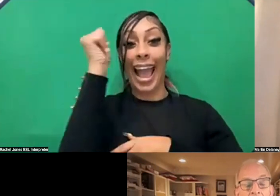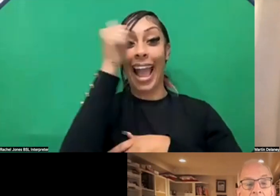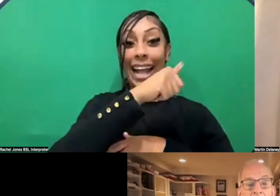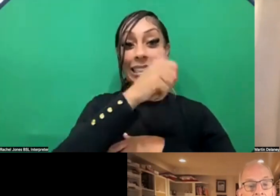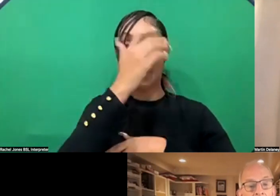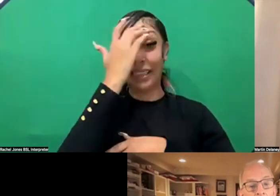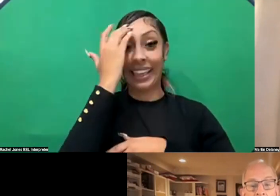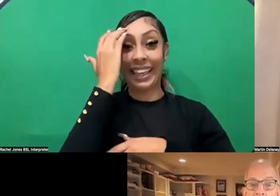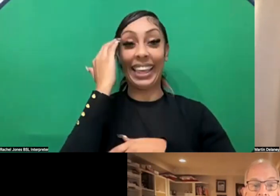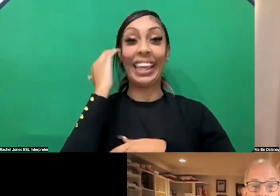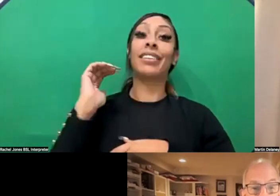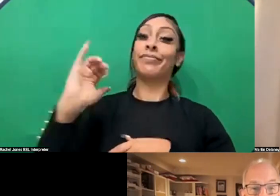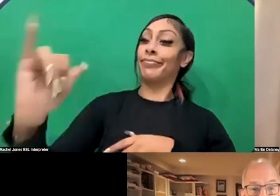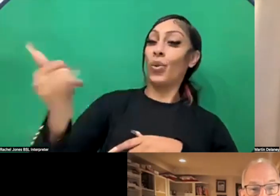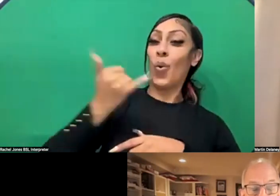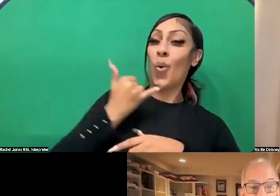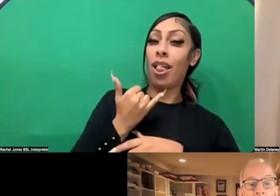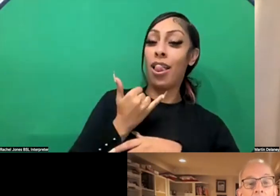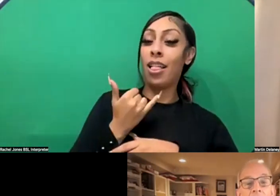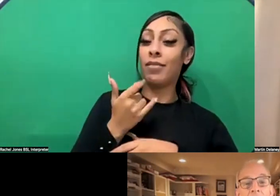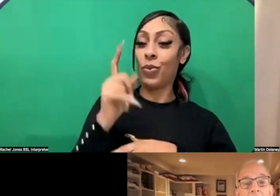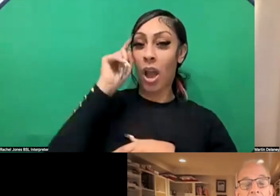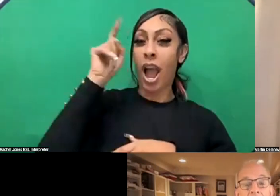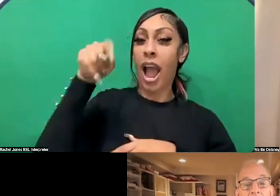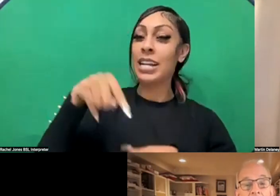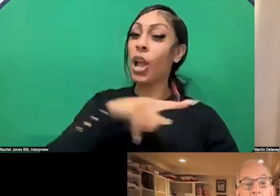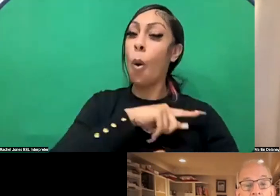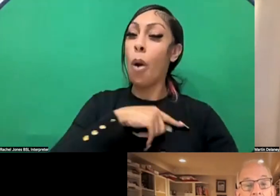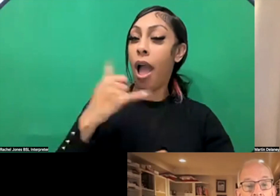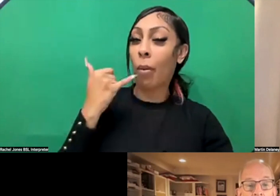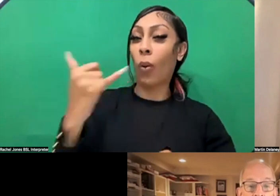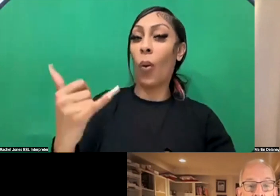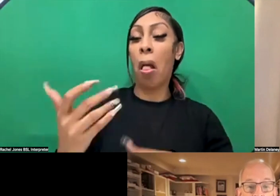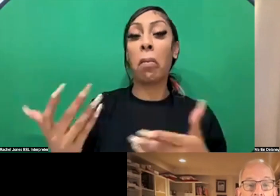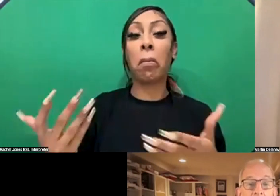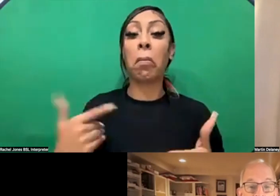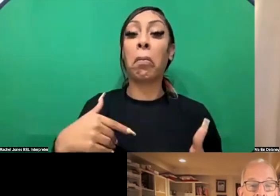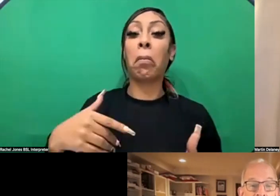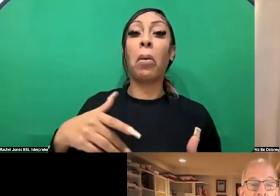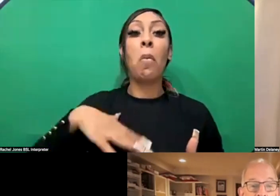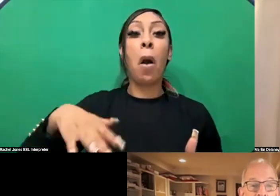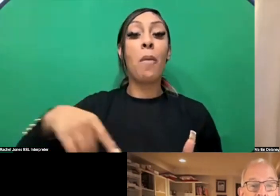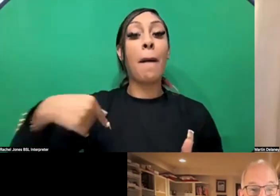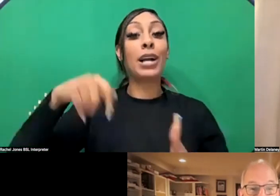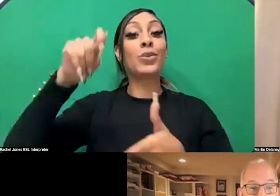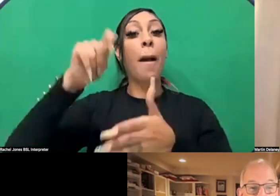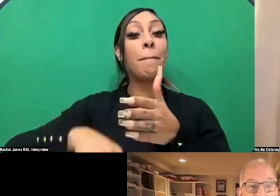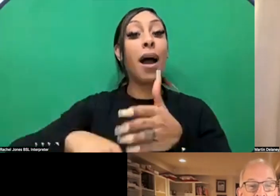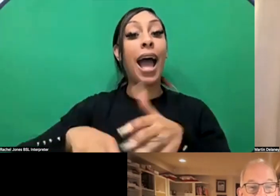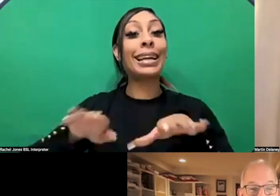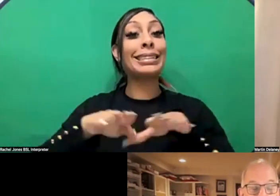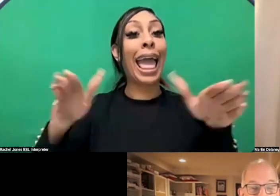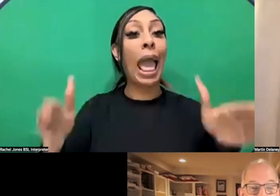said, well, do you have an idea why I'm calling? And I said, you probably want me to buy a table at a fundraiser